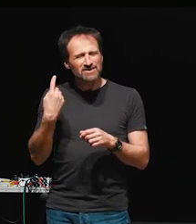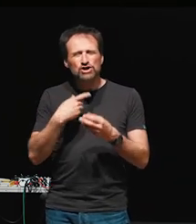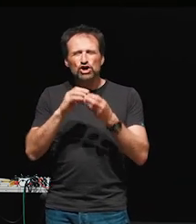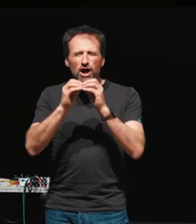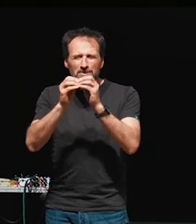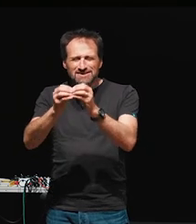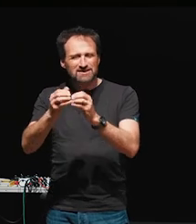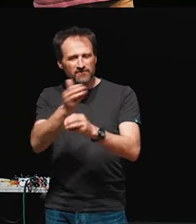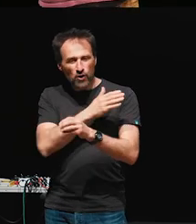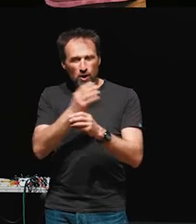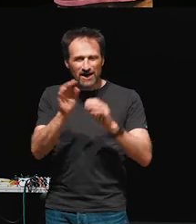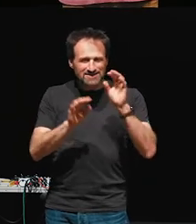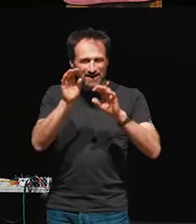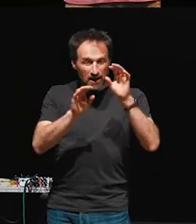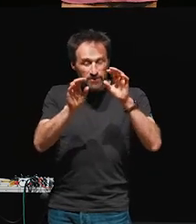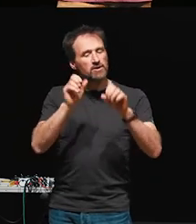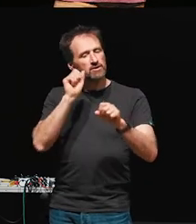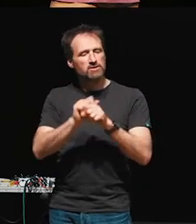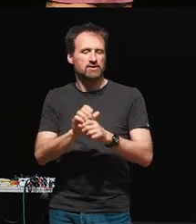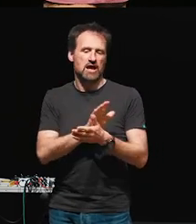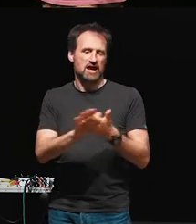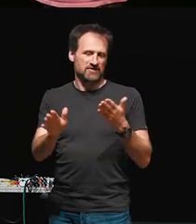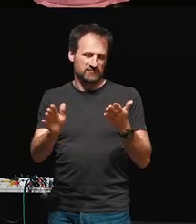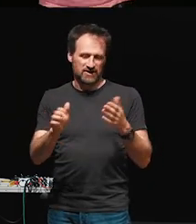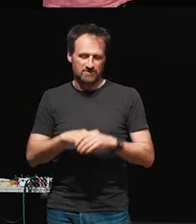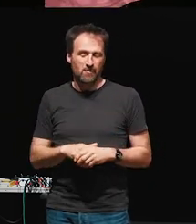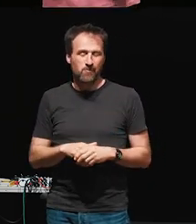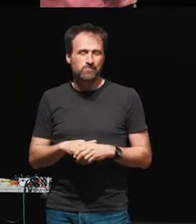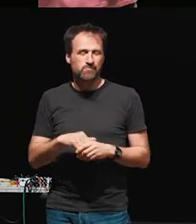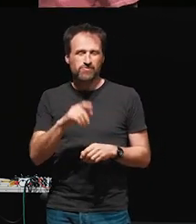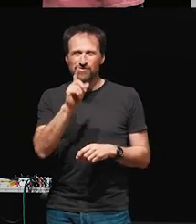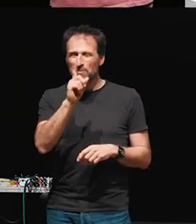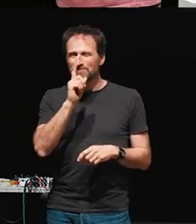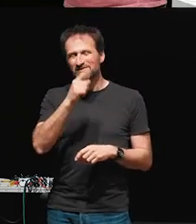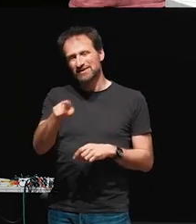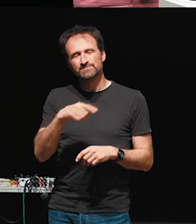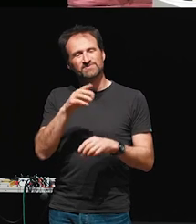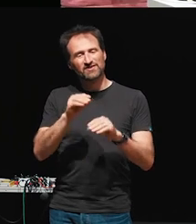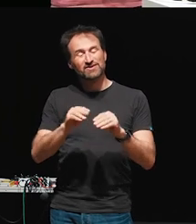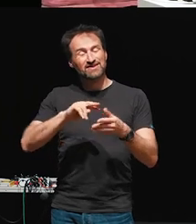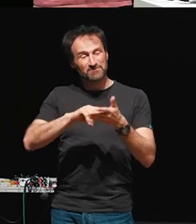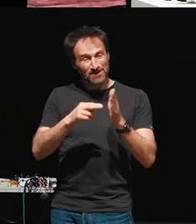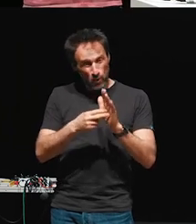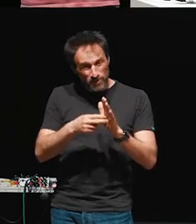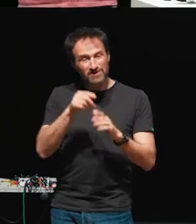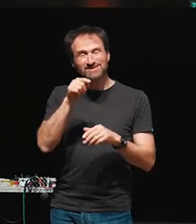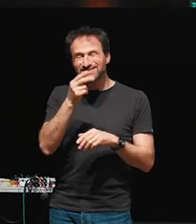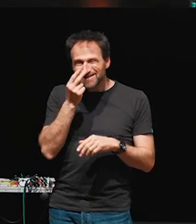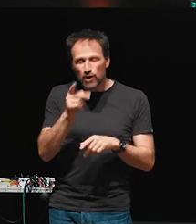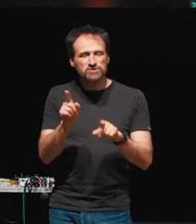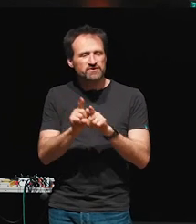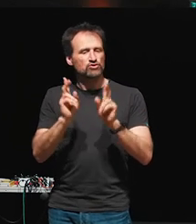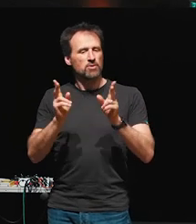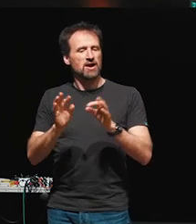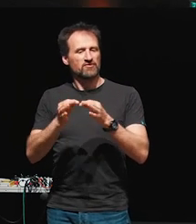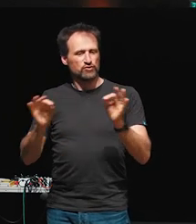But further than that, start using methods that look like normal functions in the main thread. And what I mean by that is provide